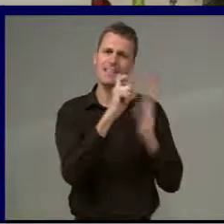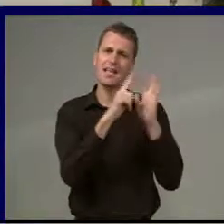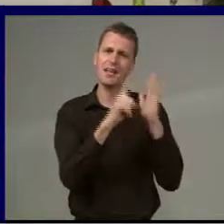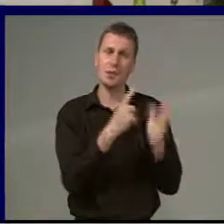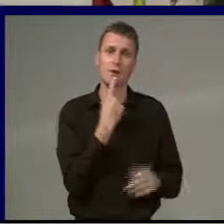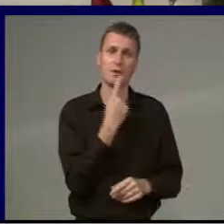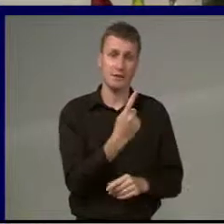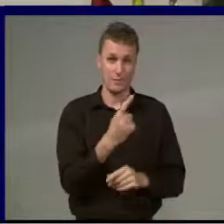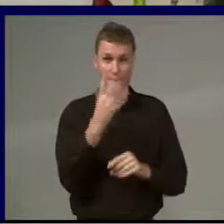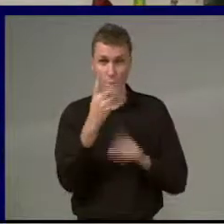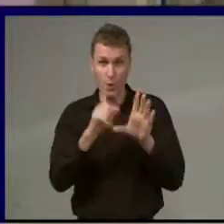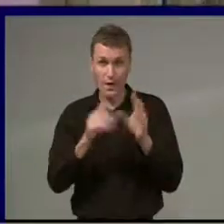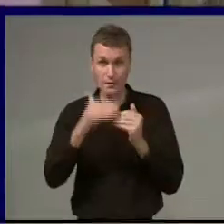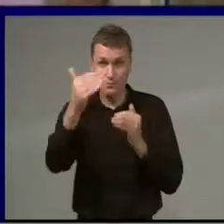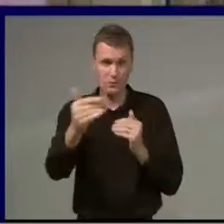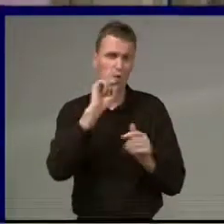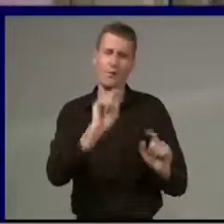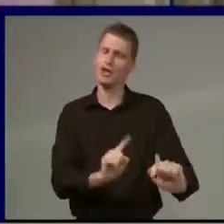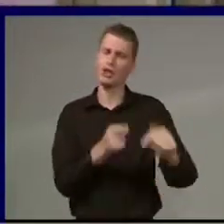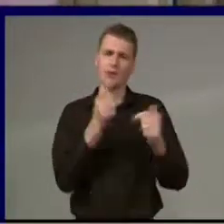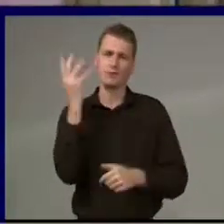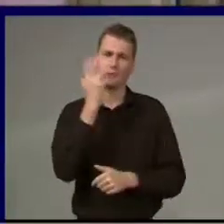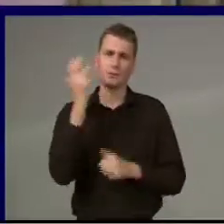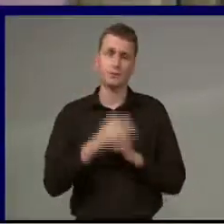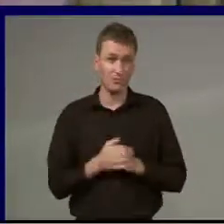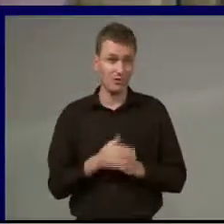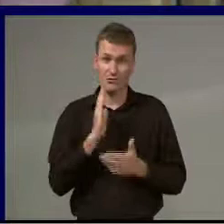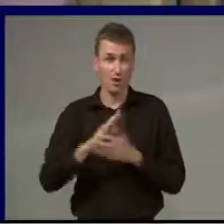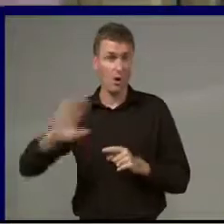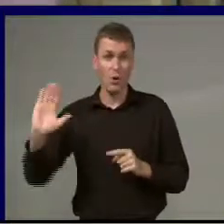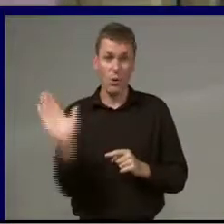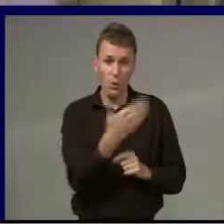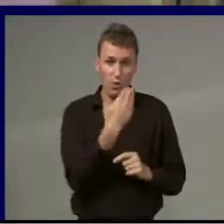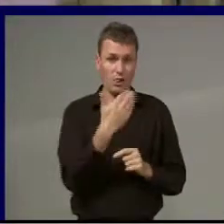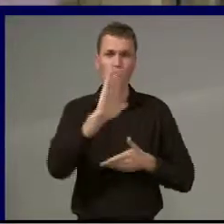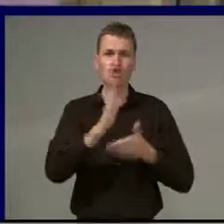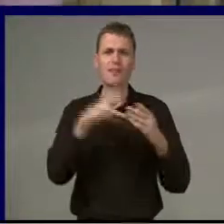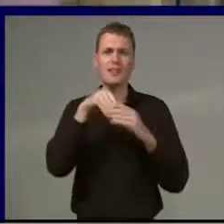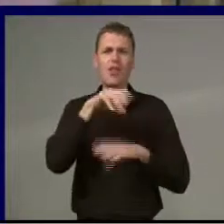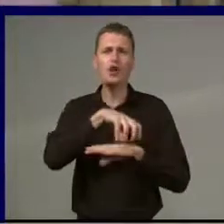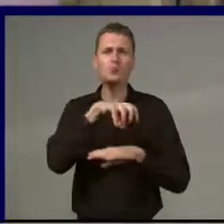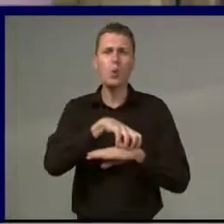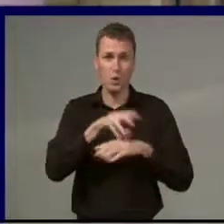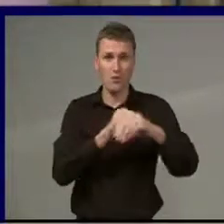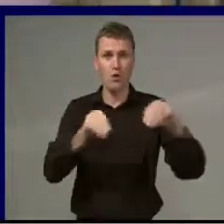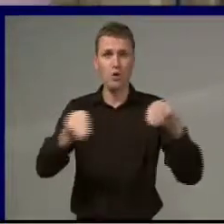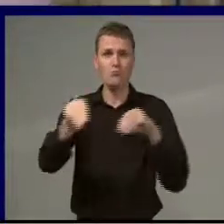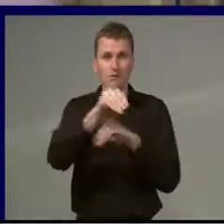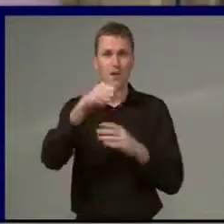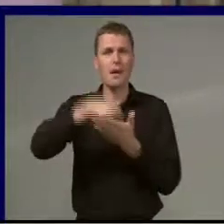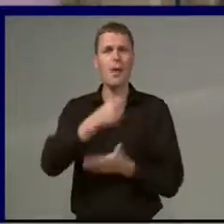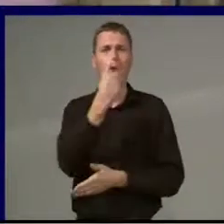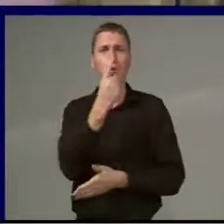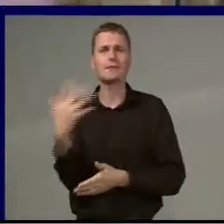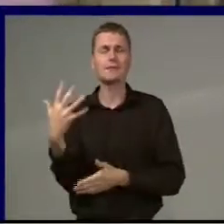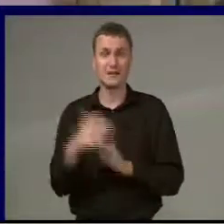challenging 4 years. Essentially every single service in Christchurch Hospital will have shifted at least once, and 40% of most